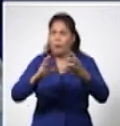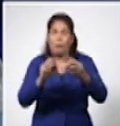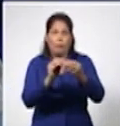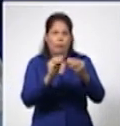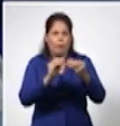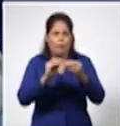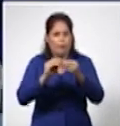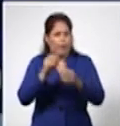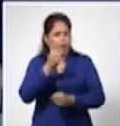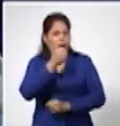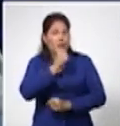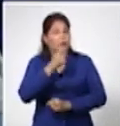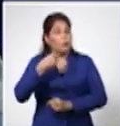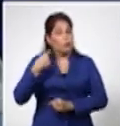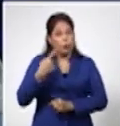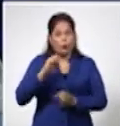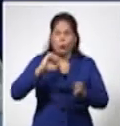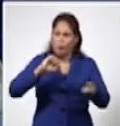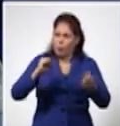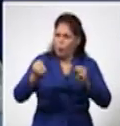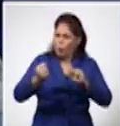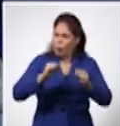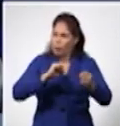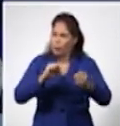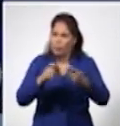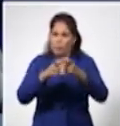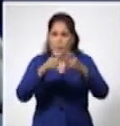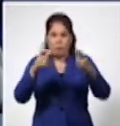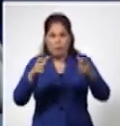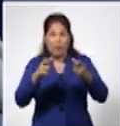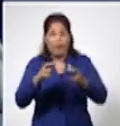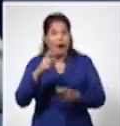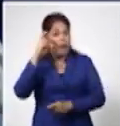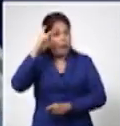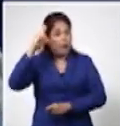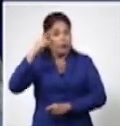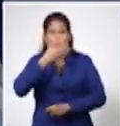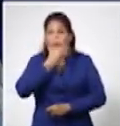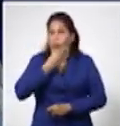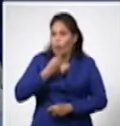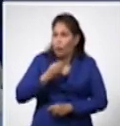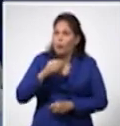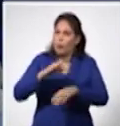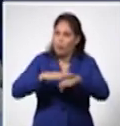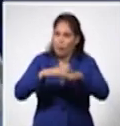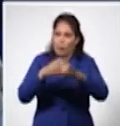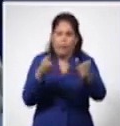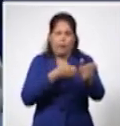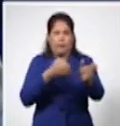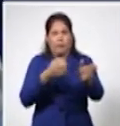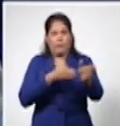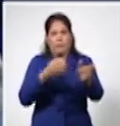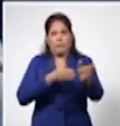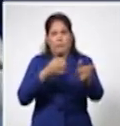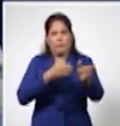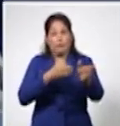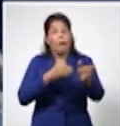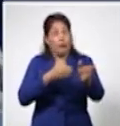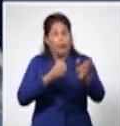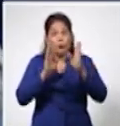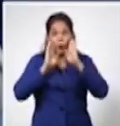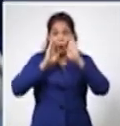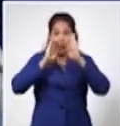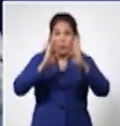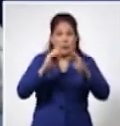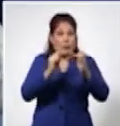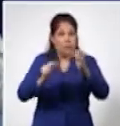group, of the 35 positive cases yesterday, 6 are under the age of 20, for a total